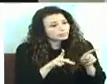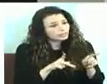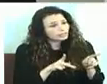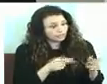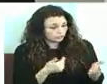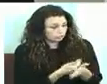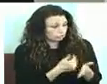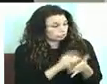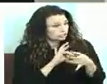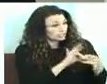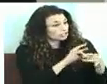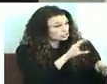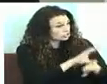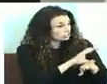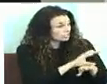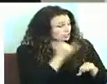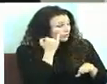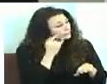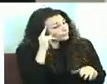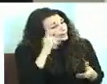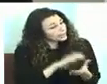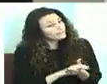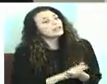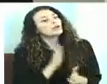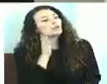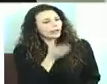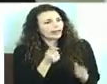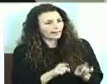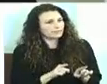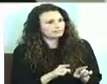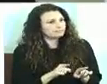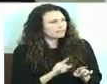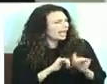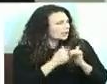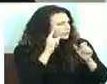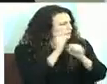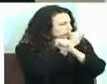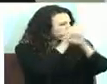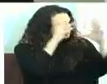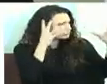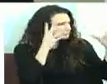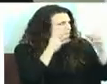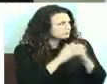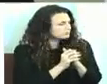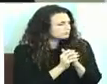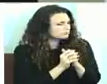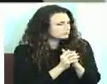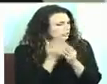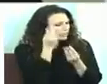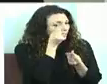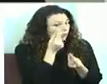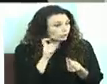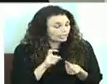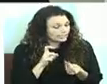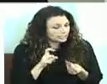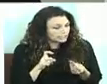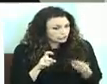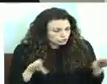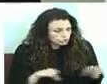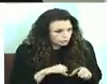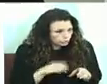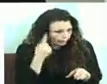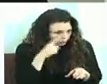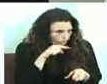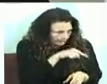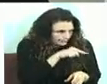what does that look like when you believe that something is going to happen for you, when you consider what you might have to do to receive it,